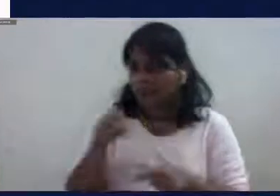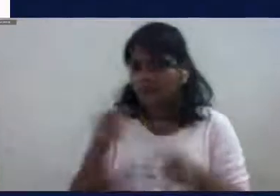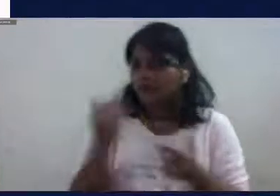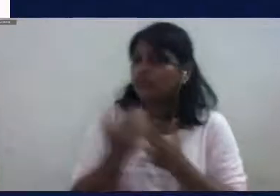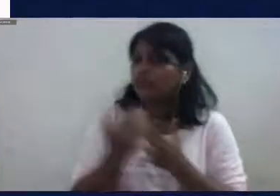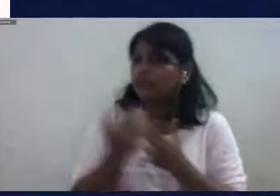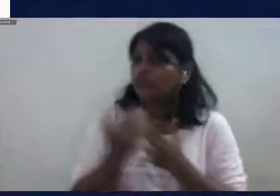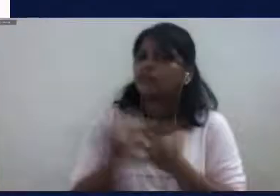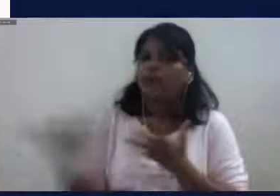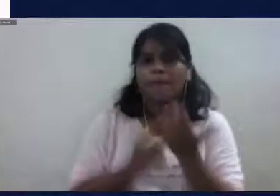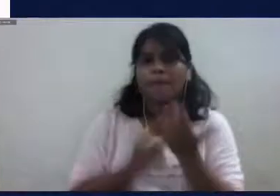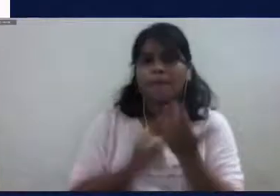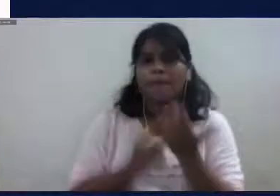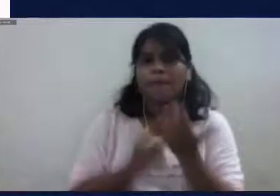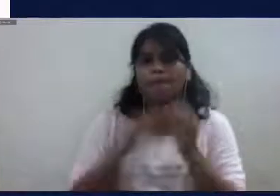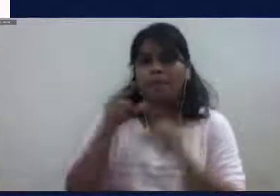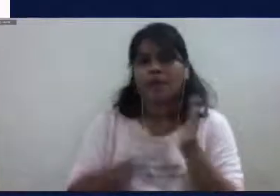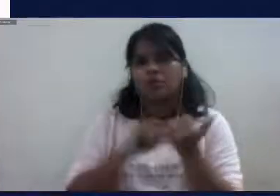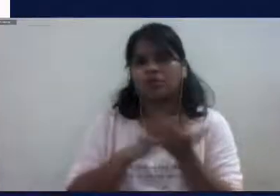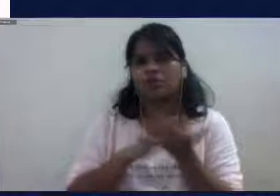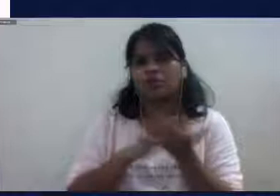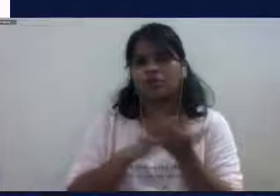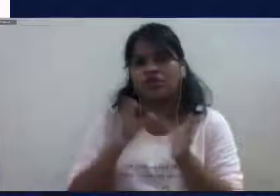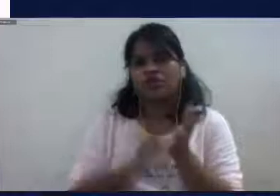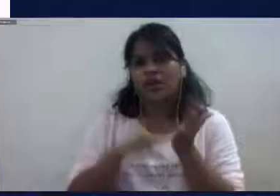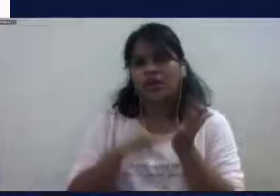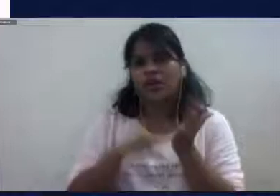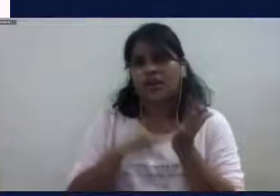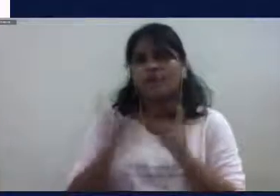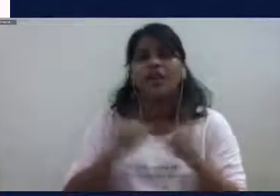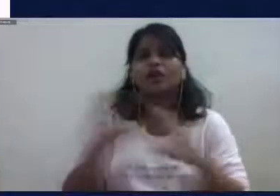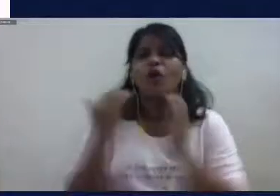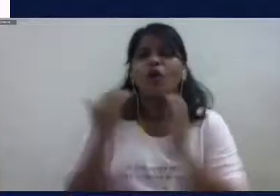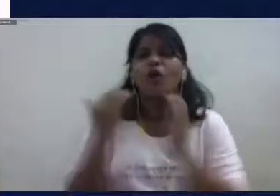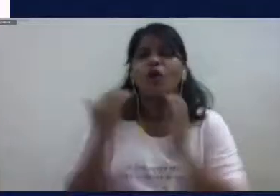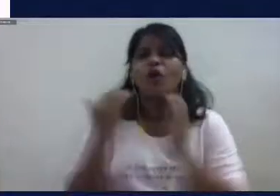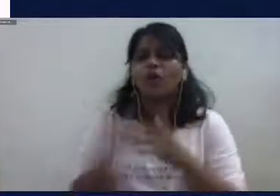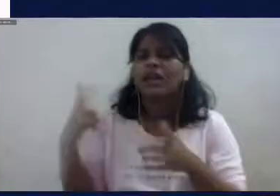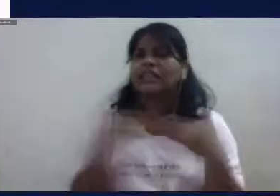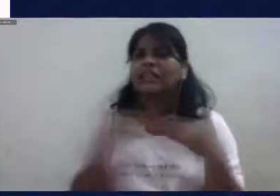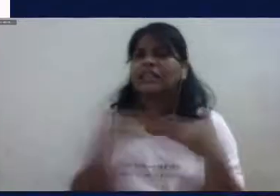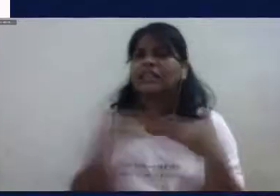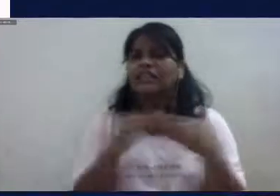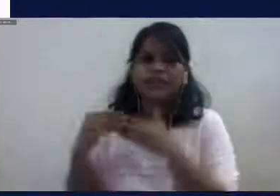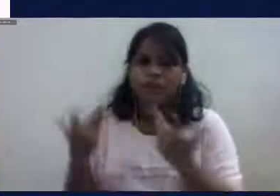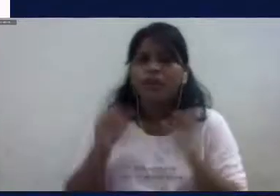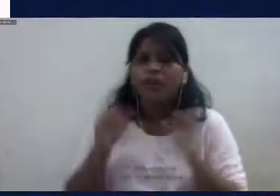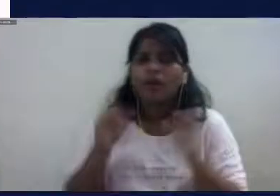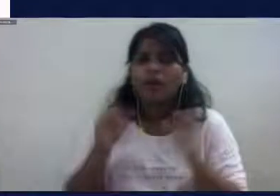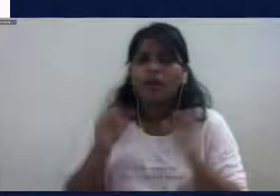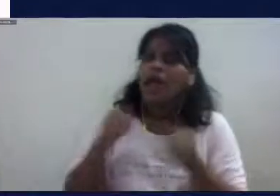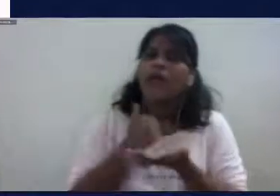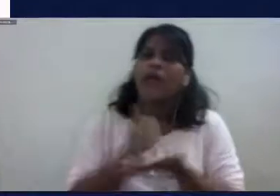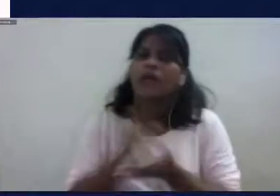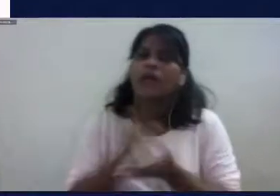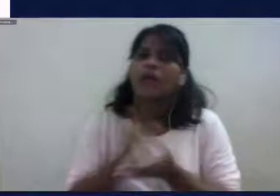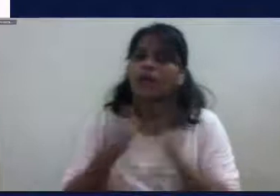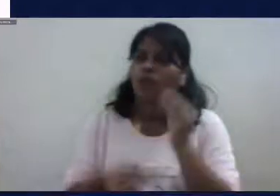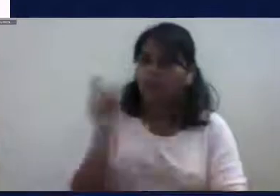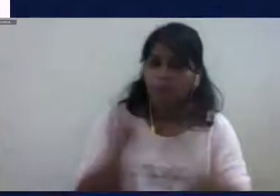borrowed from Robin Sharma's talks, and where he talks about what is leadership. It's about actually helping the most